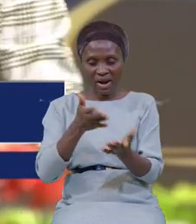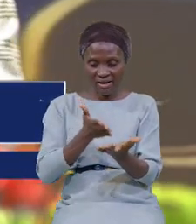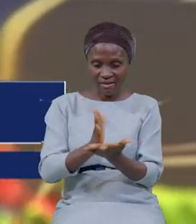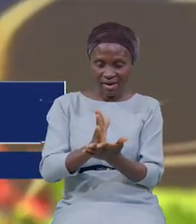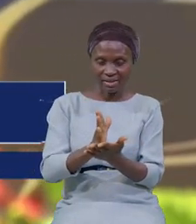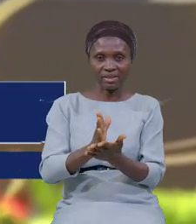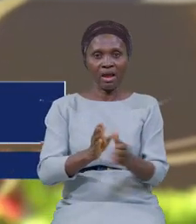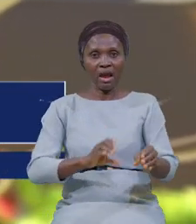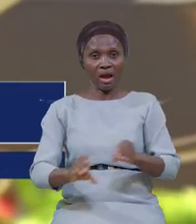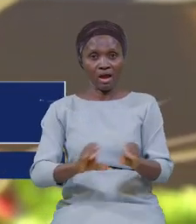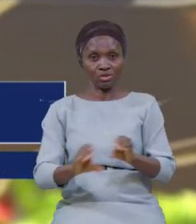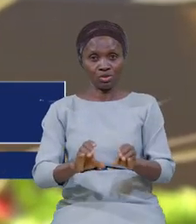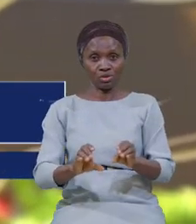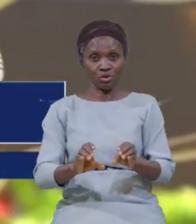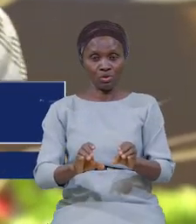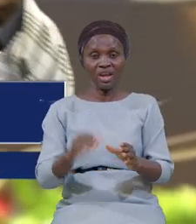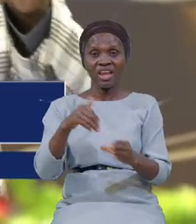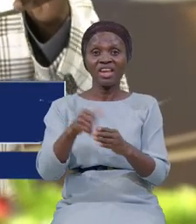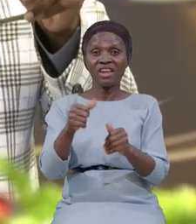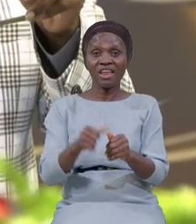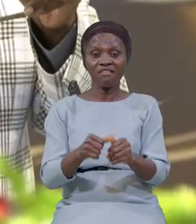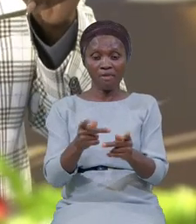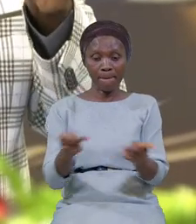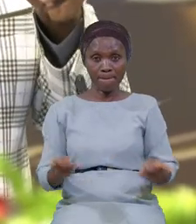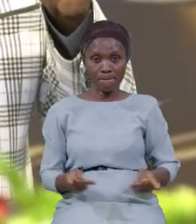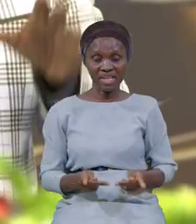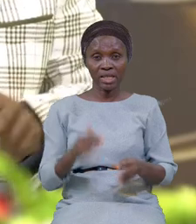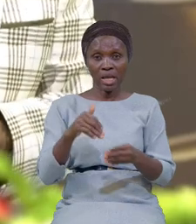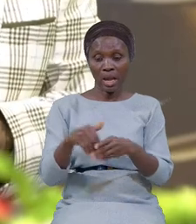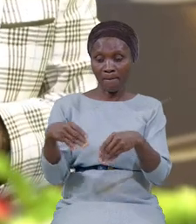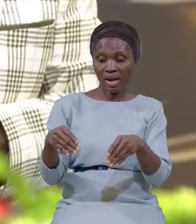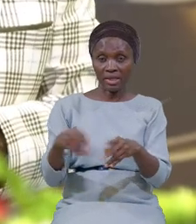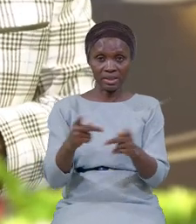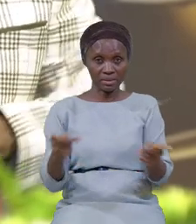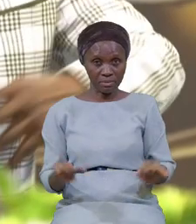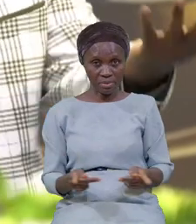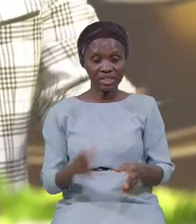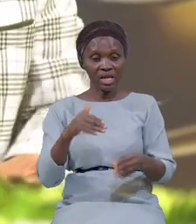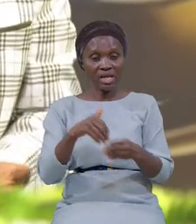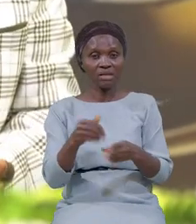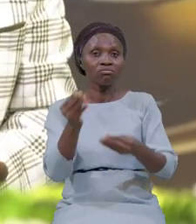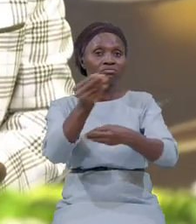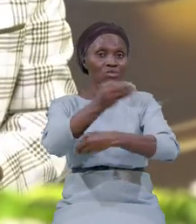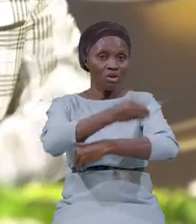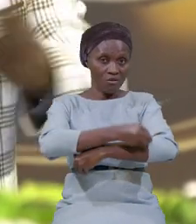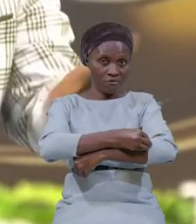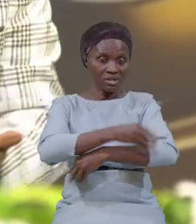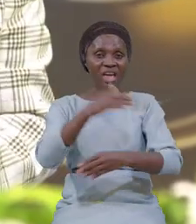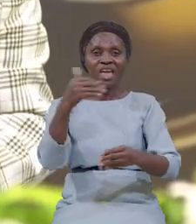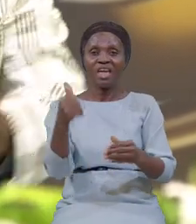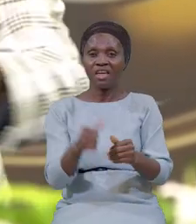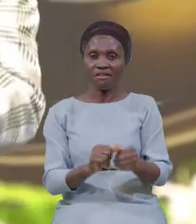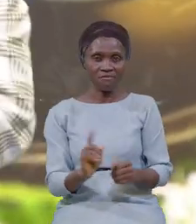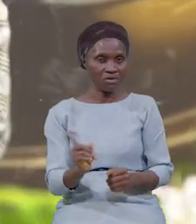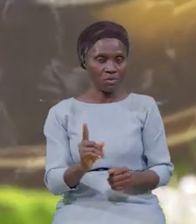right action. In every place, in the marketplace, in the office,